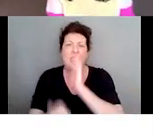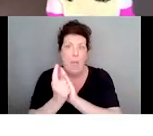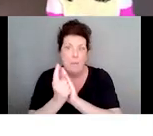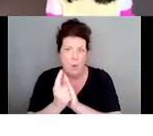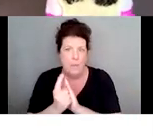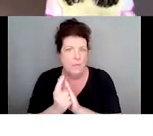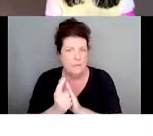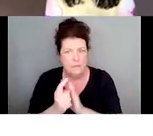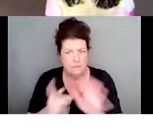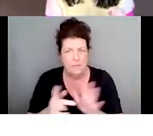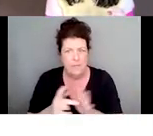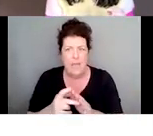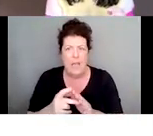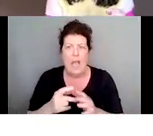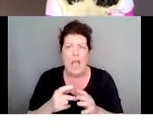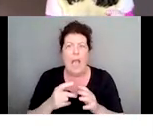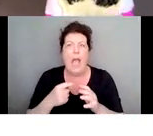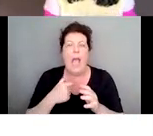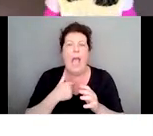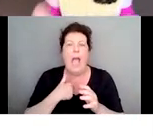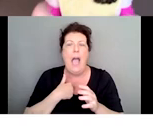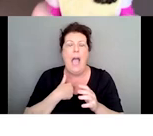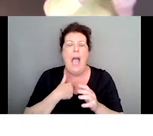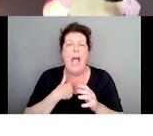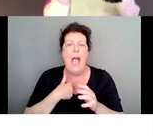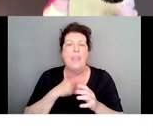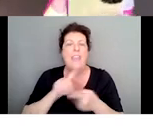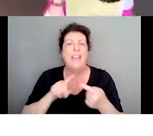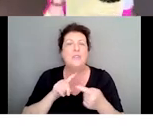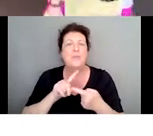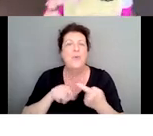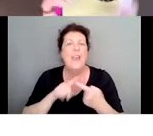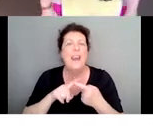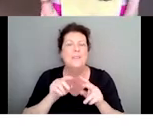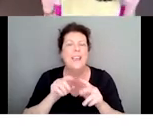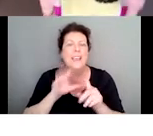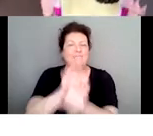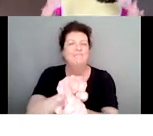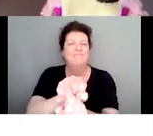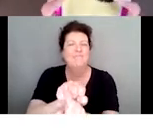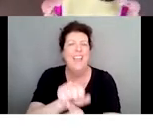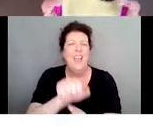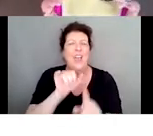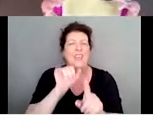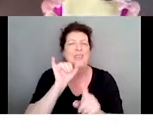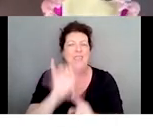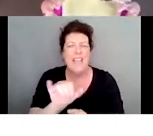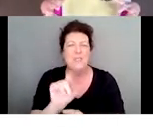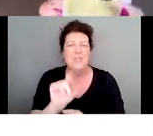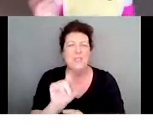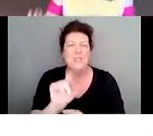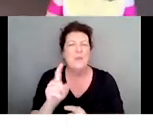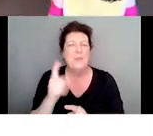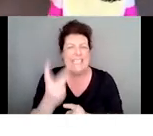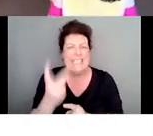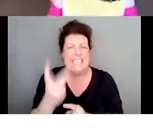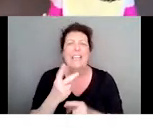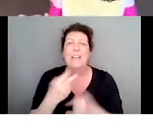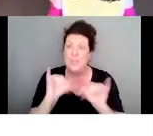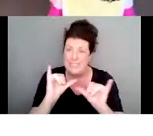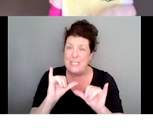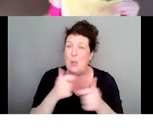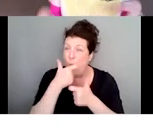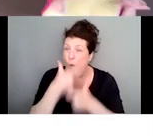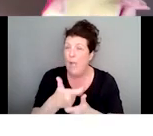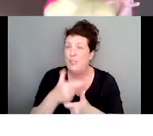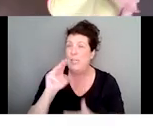I'm like, Oh wait, we're still watching a Marvel show. Like it's always right there that you get super lulled into, Hey, it's a sitcom, right? It's